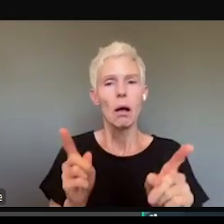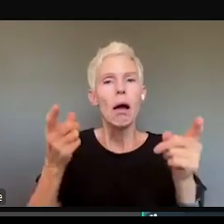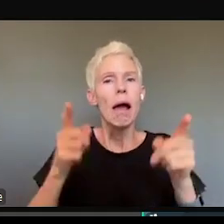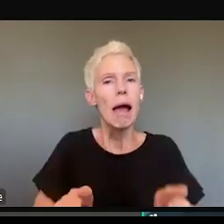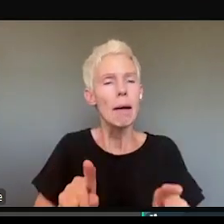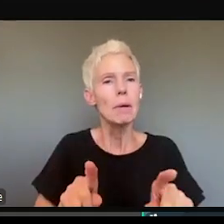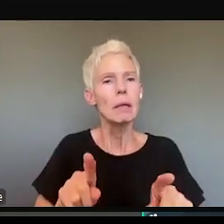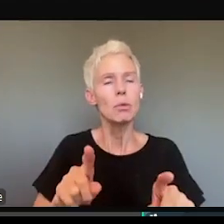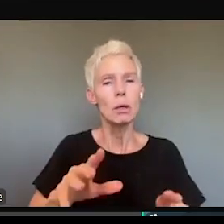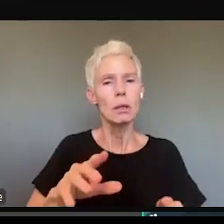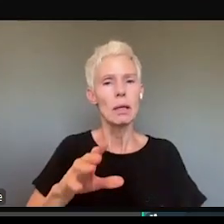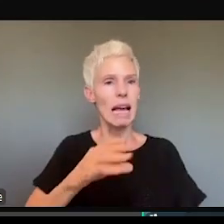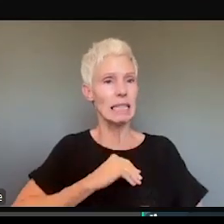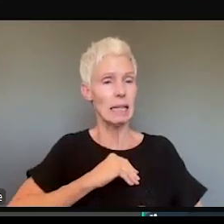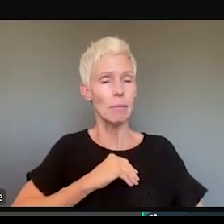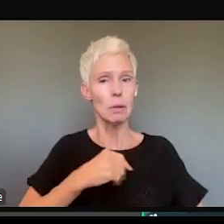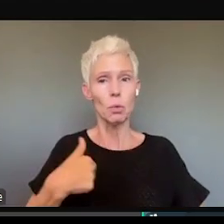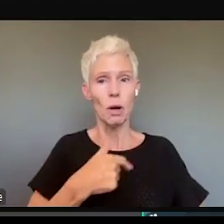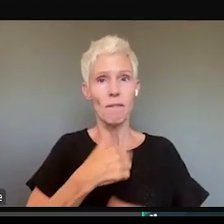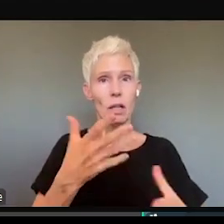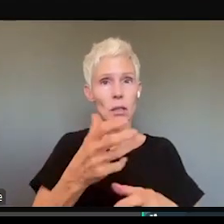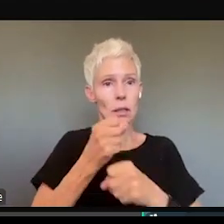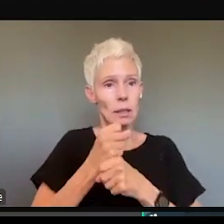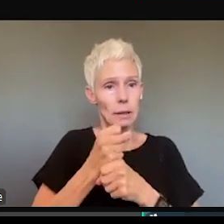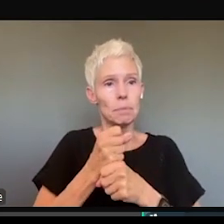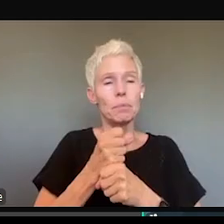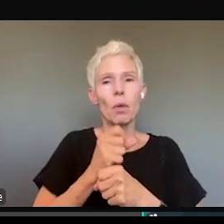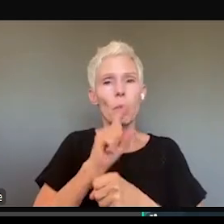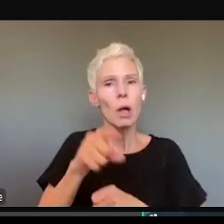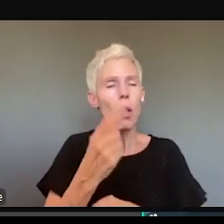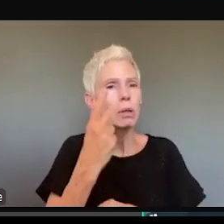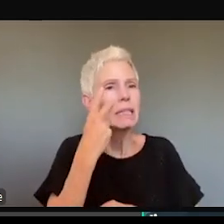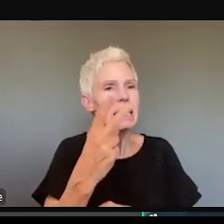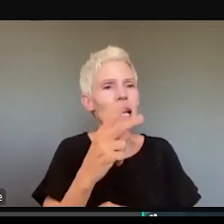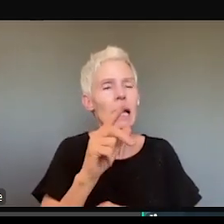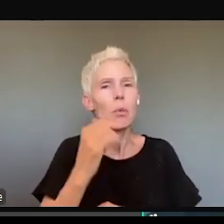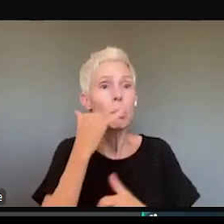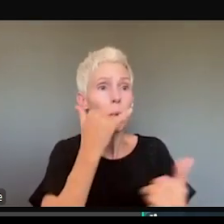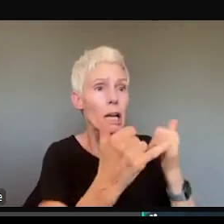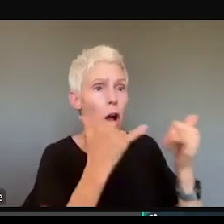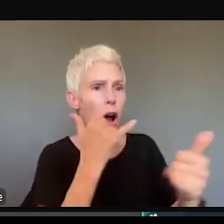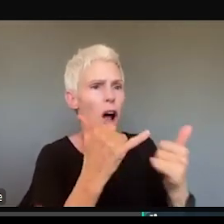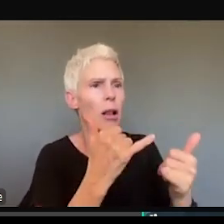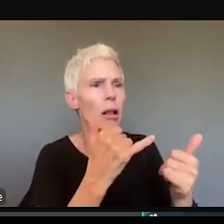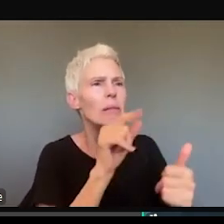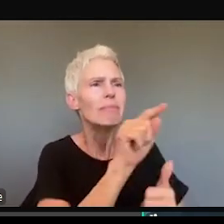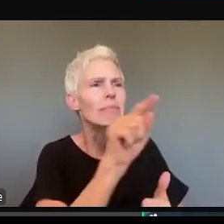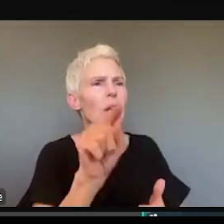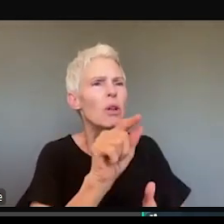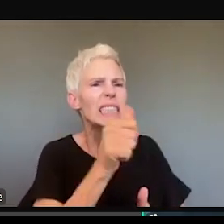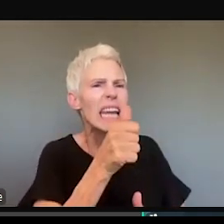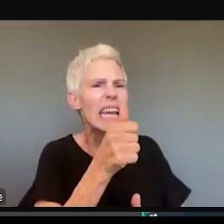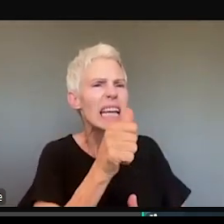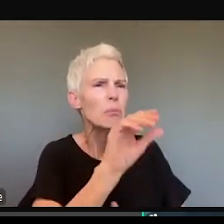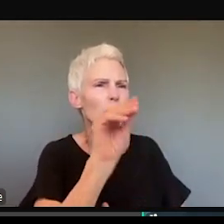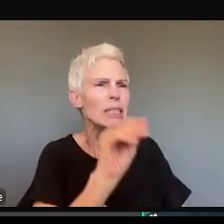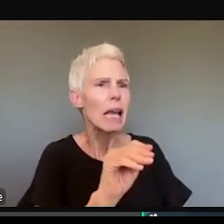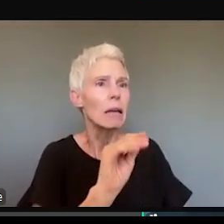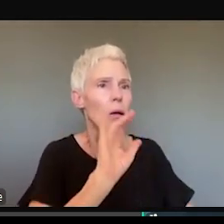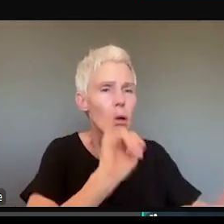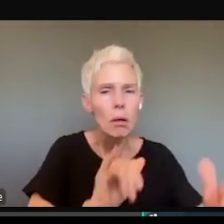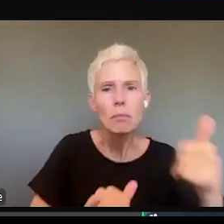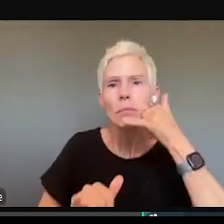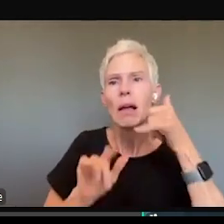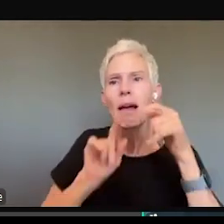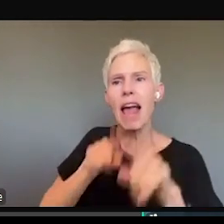that acceptance, we're actually seeing only about 10% of people are answering the phone, but we are seeing 25% of